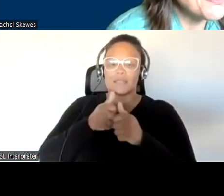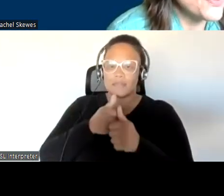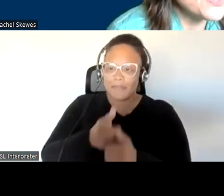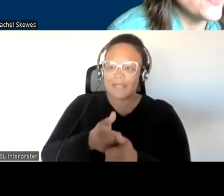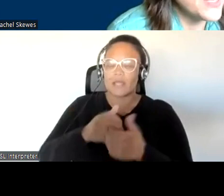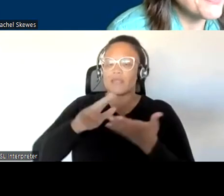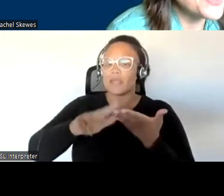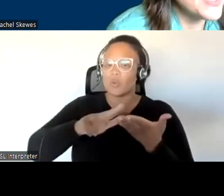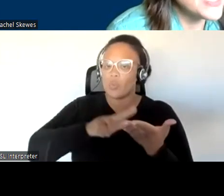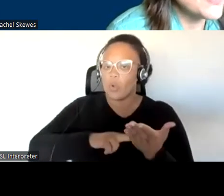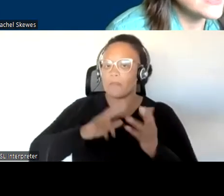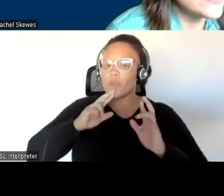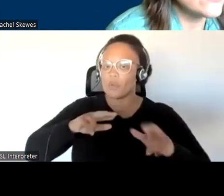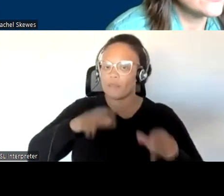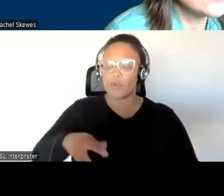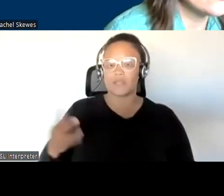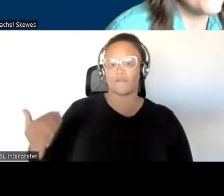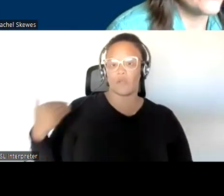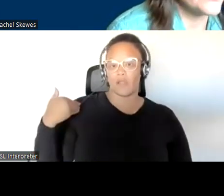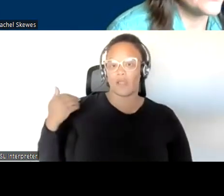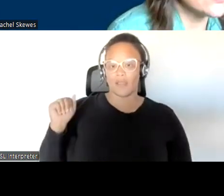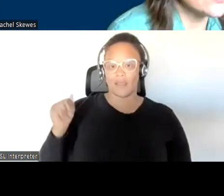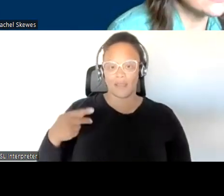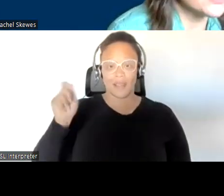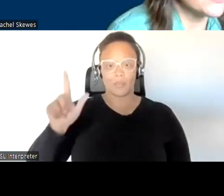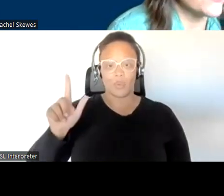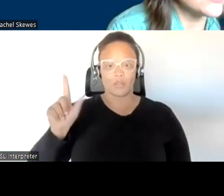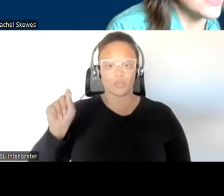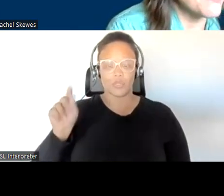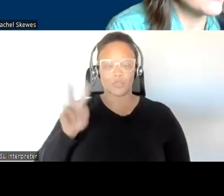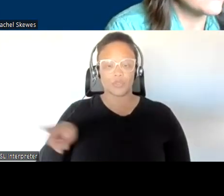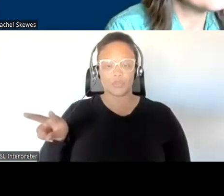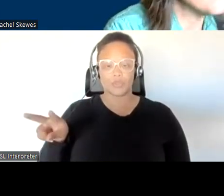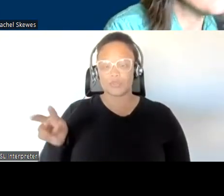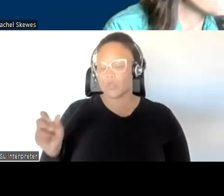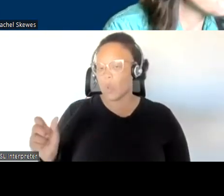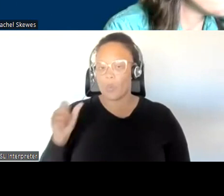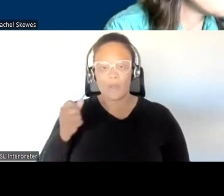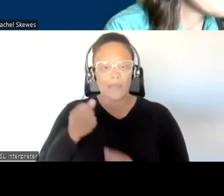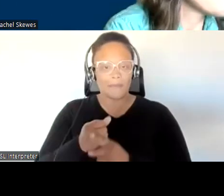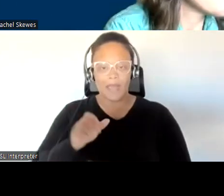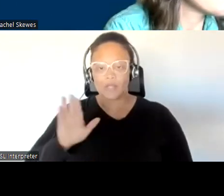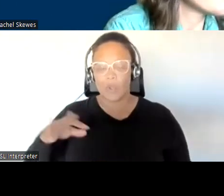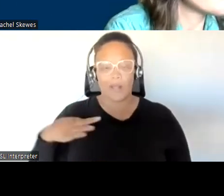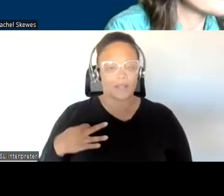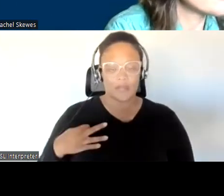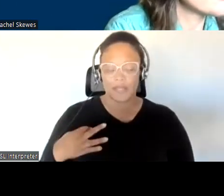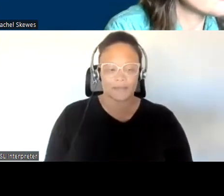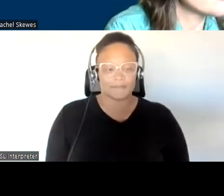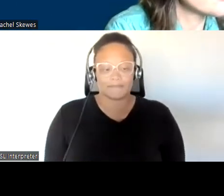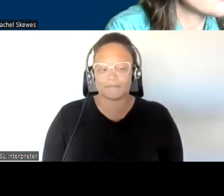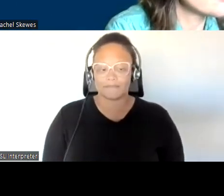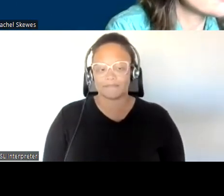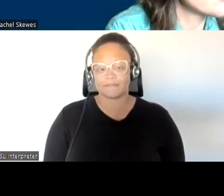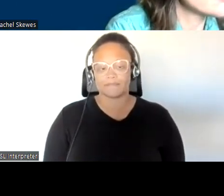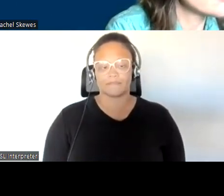enrollment reports for April 2022. So it won't impact her eligibility for stipend. Ok, so no va a